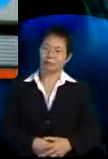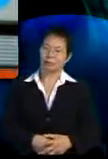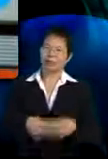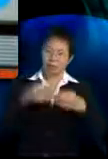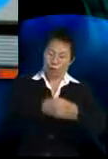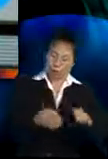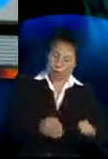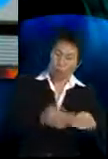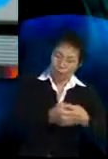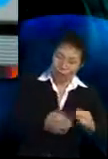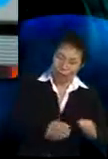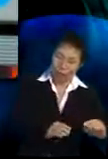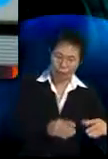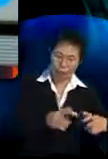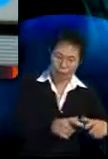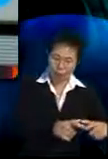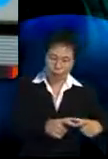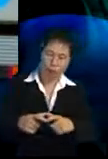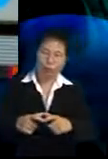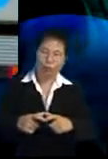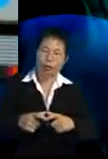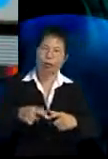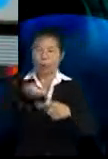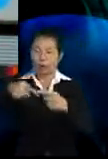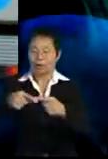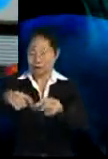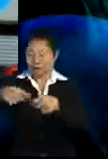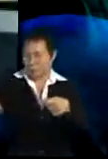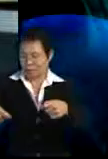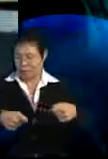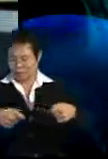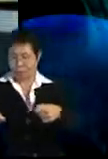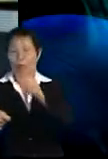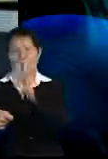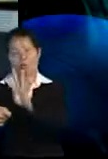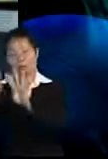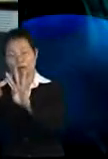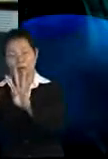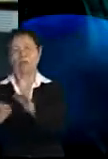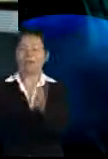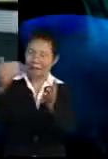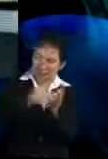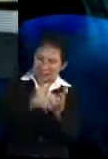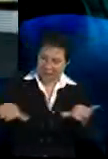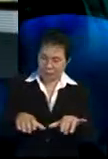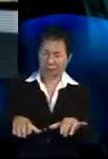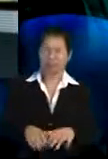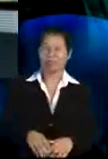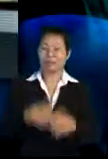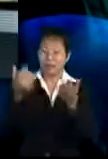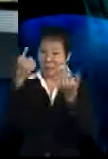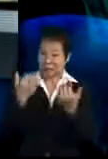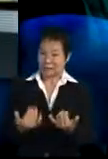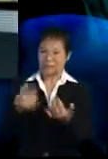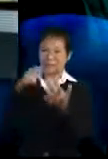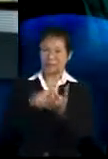block moves when the reading on the spring balance is 4 Newton. Let's repeat the activity. This time,